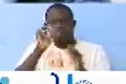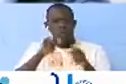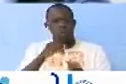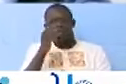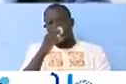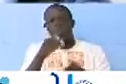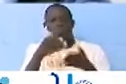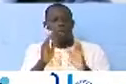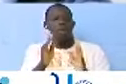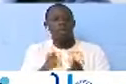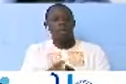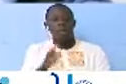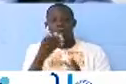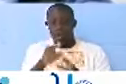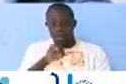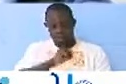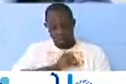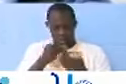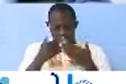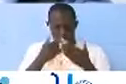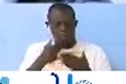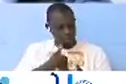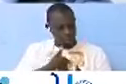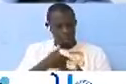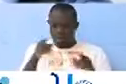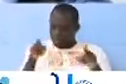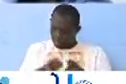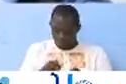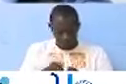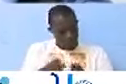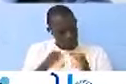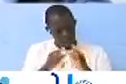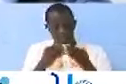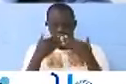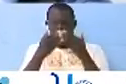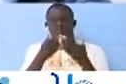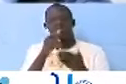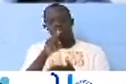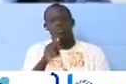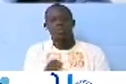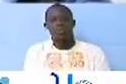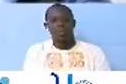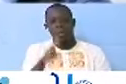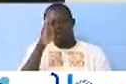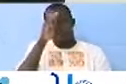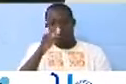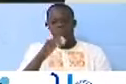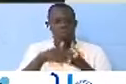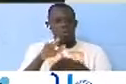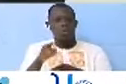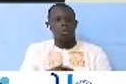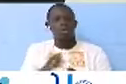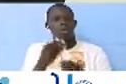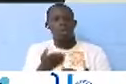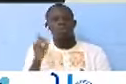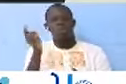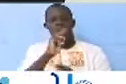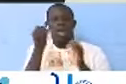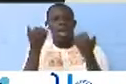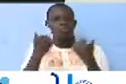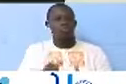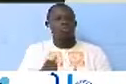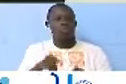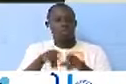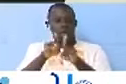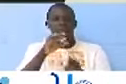men The way he told me is the same way I am telling you here. Thank you very much. And what happened eventually